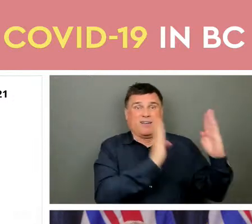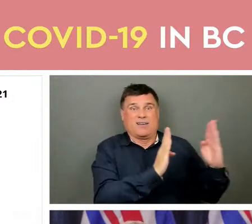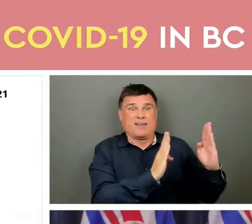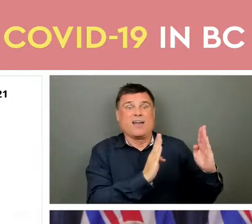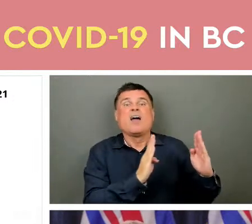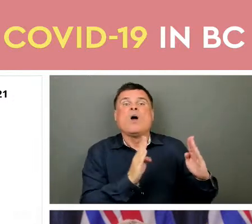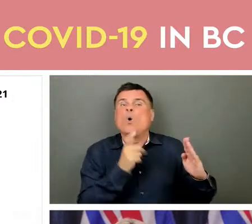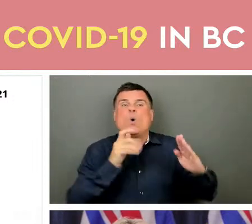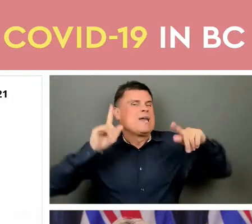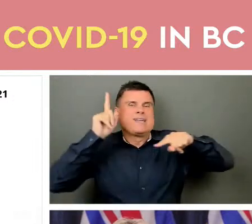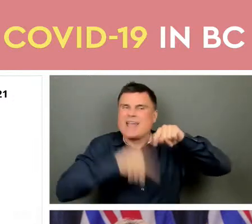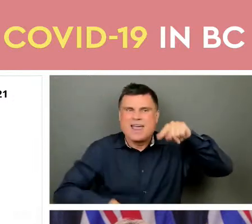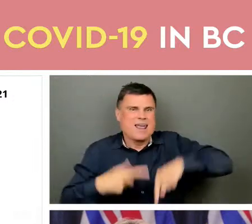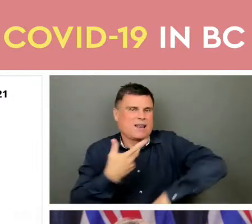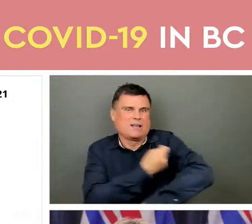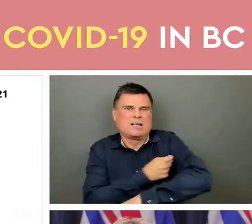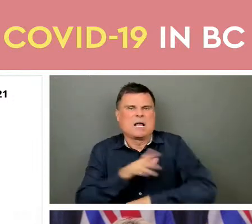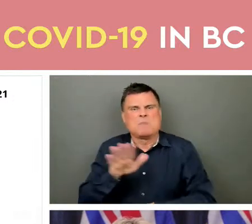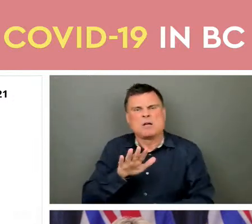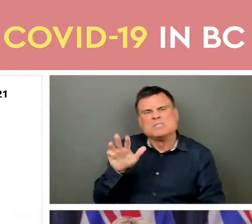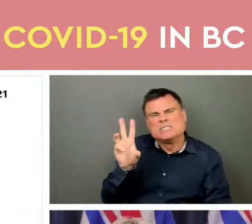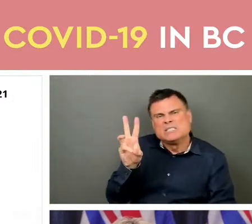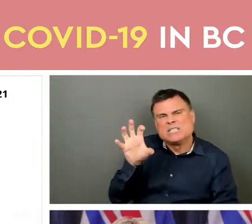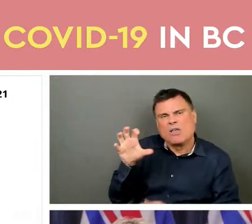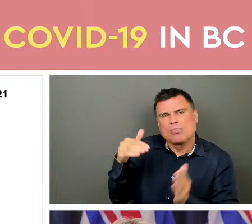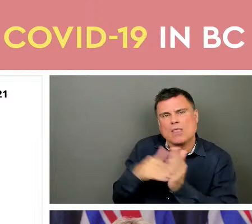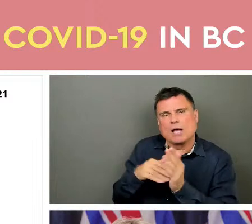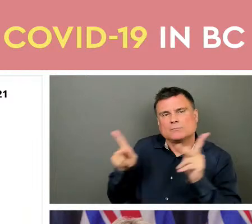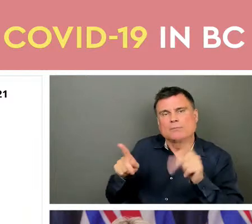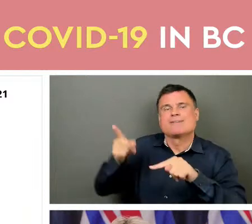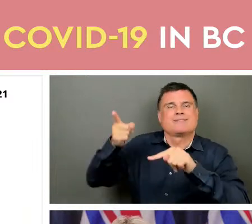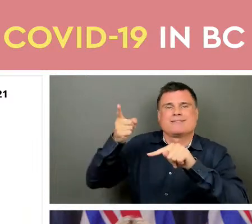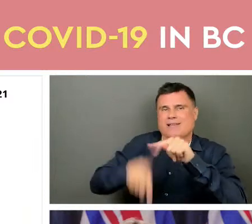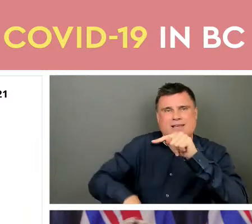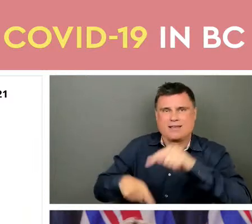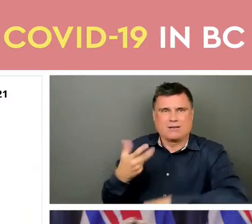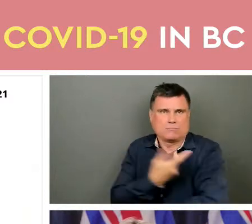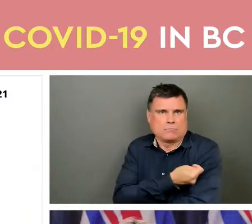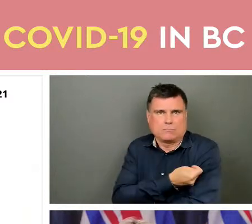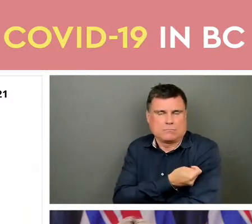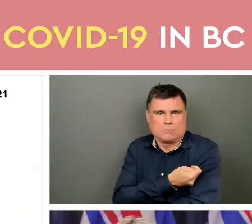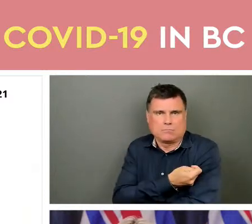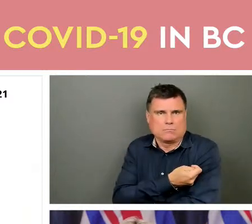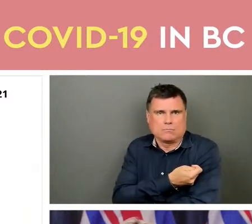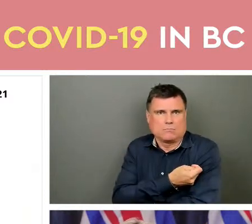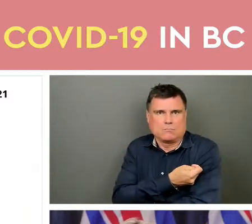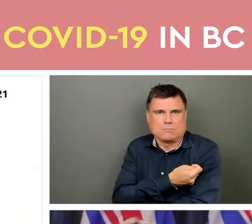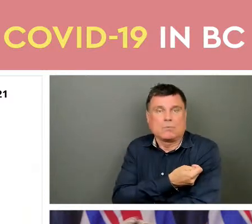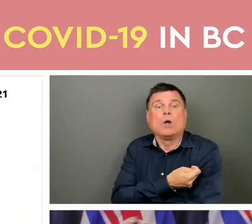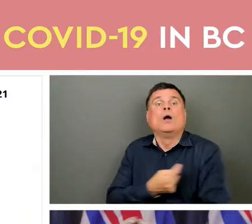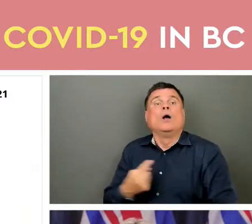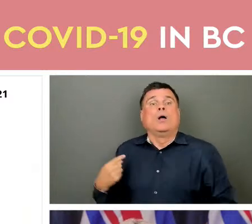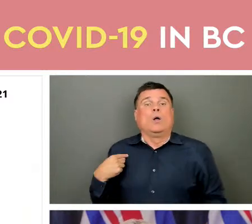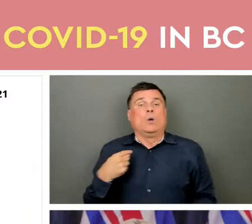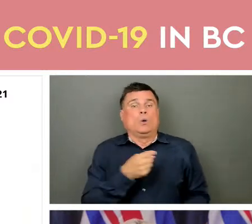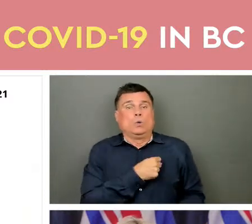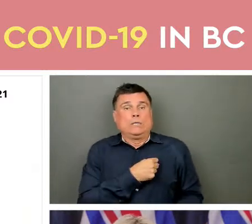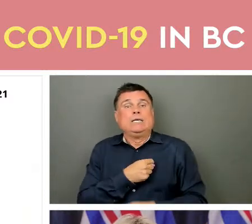in that age group is about 600,000, so those are the people that the rest of us need to protect